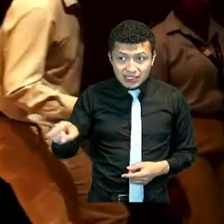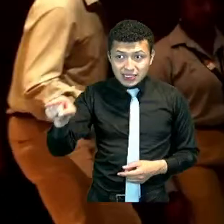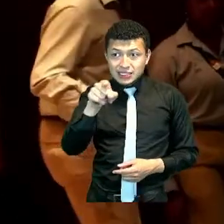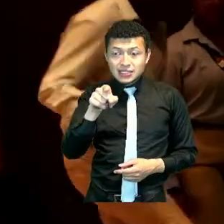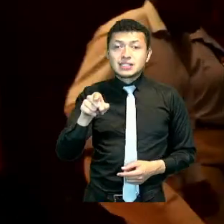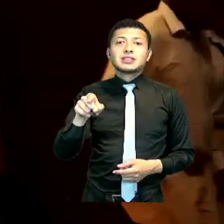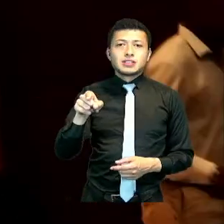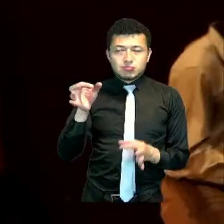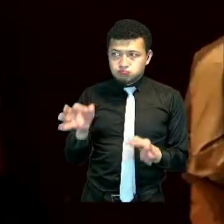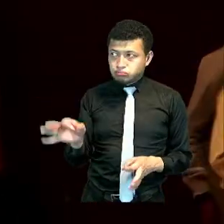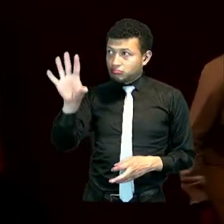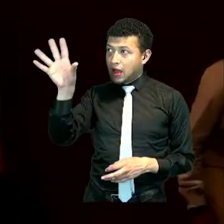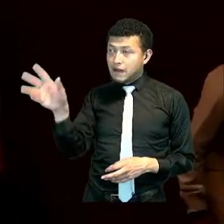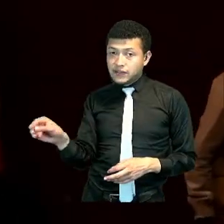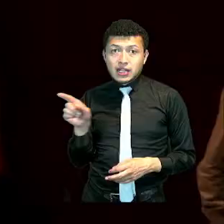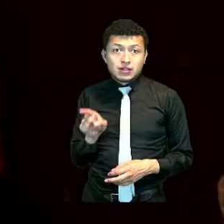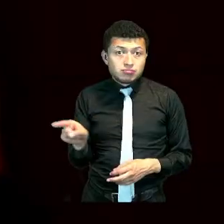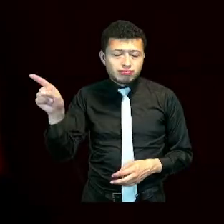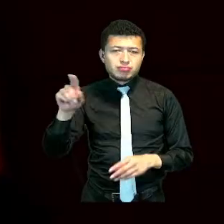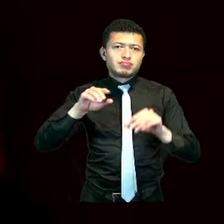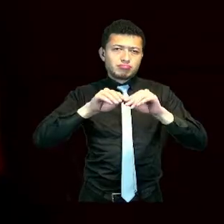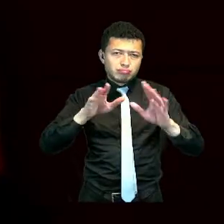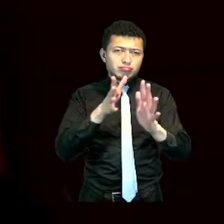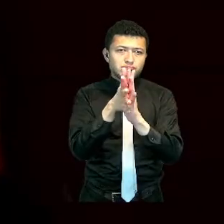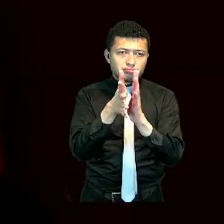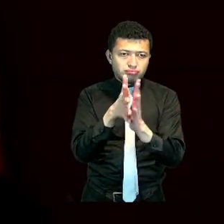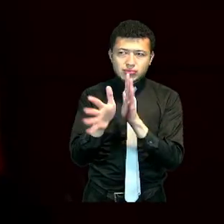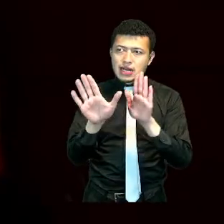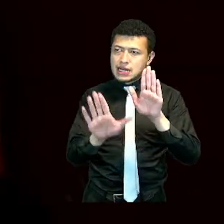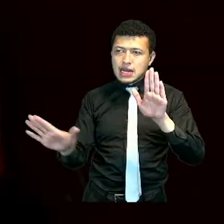who have framed